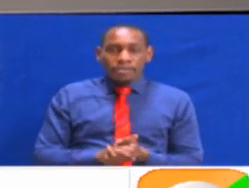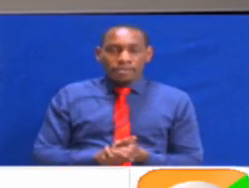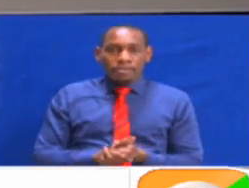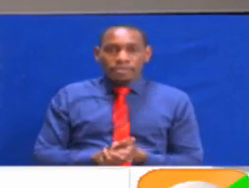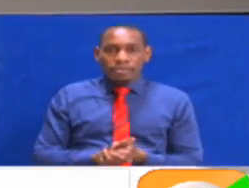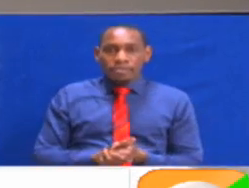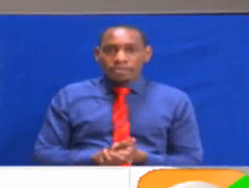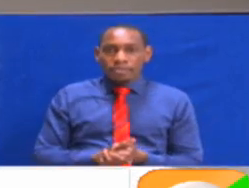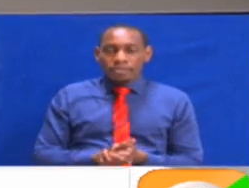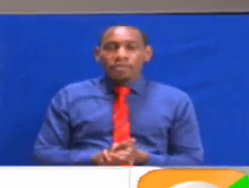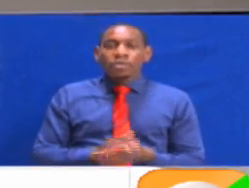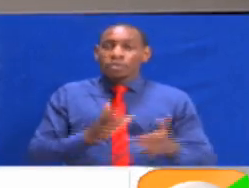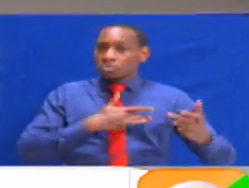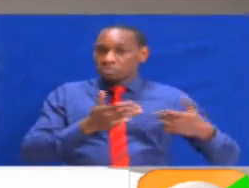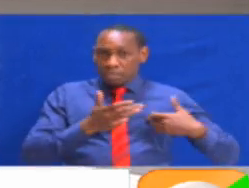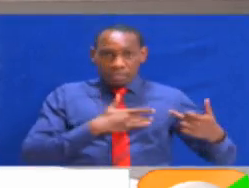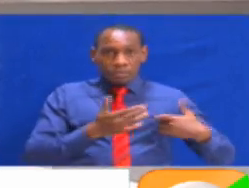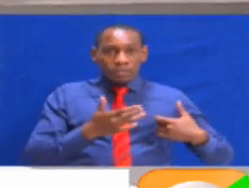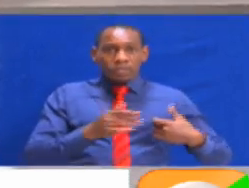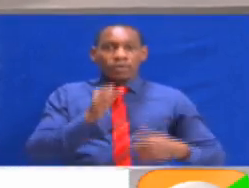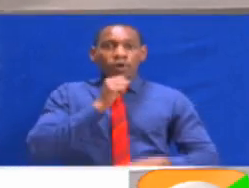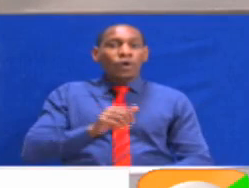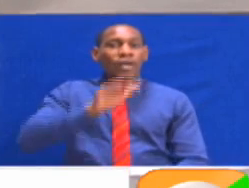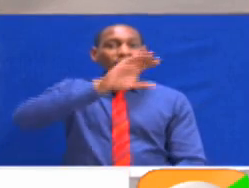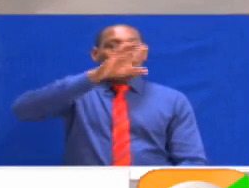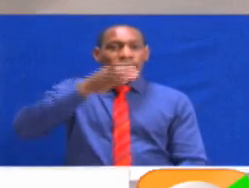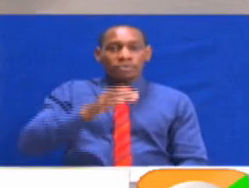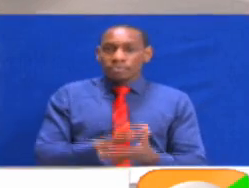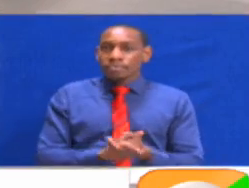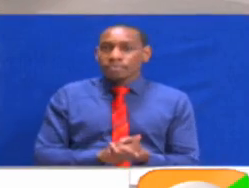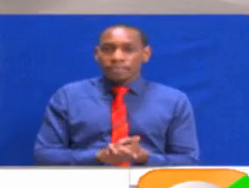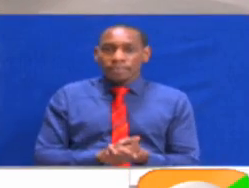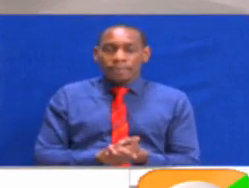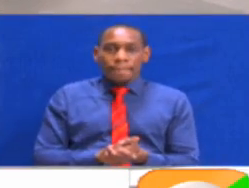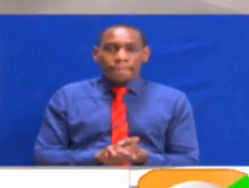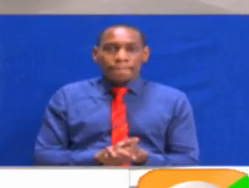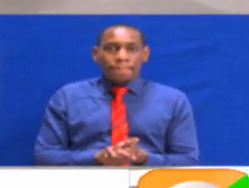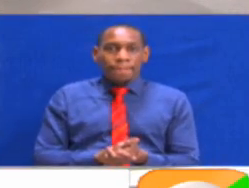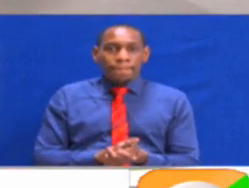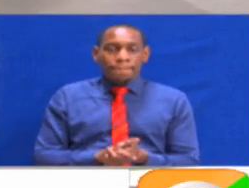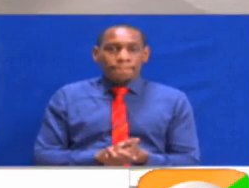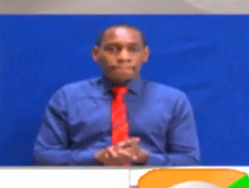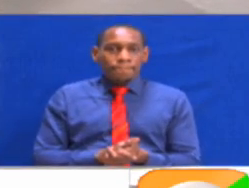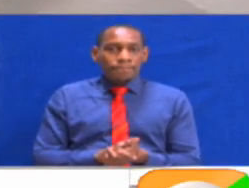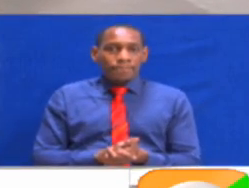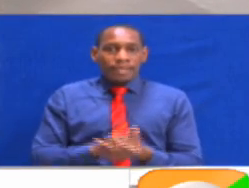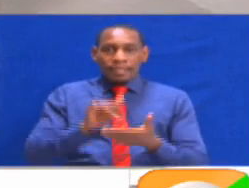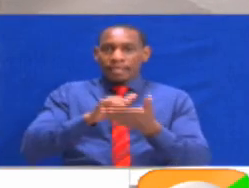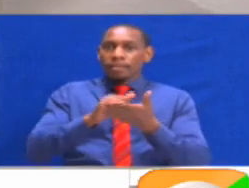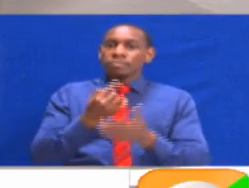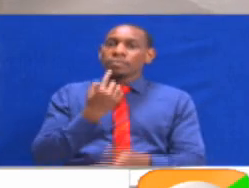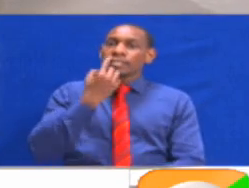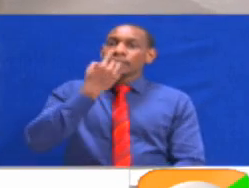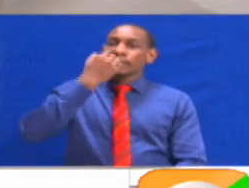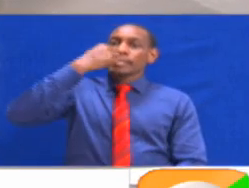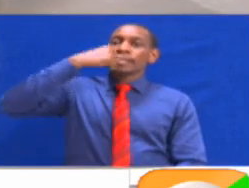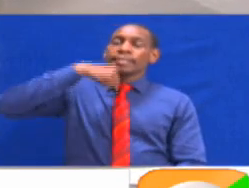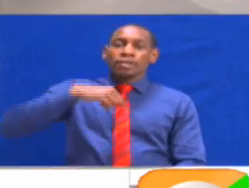know, there's certain concerns in Old Town, which for a swab, imagine a